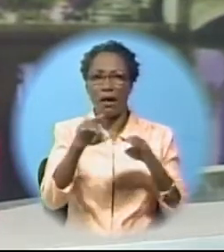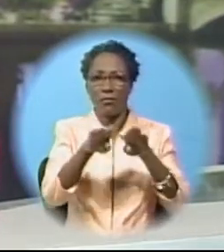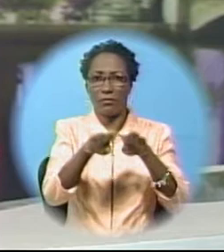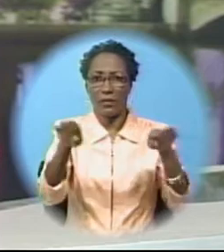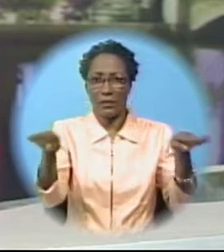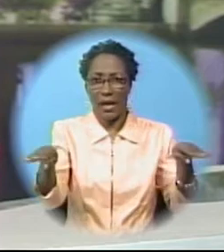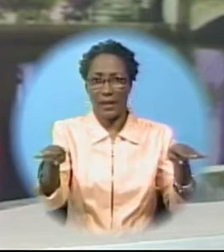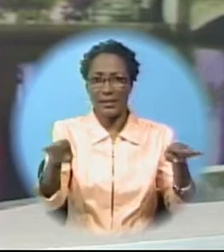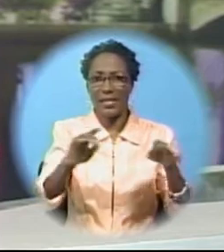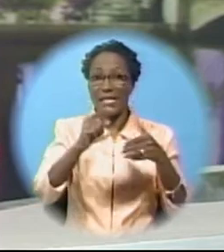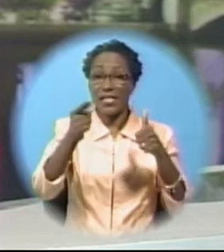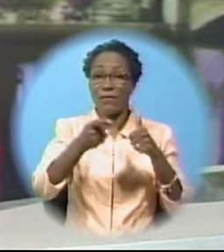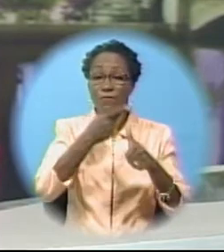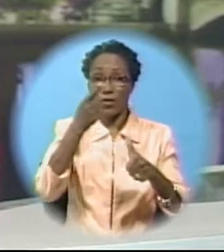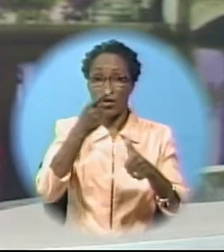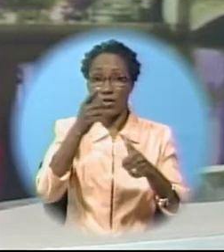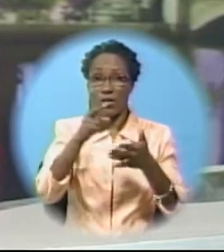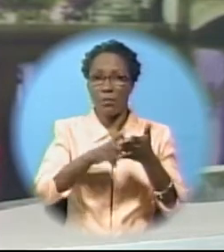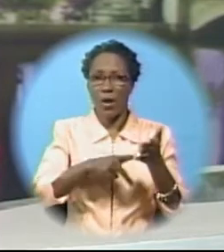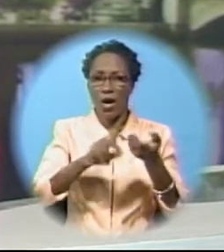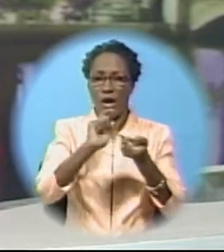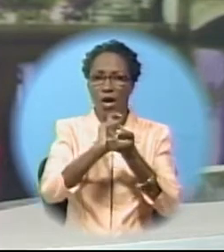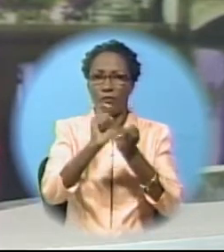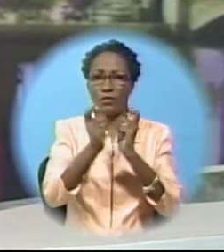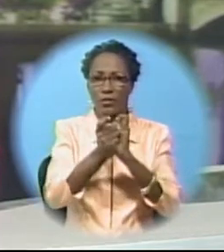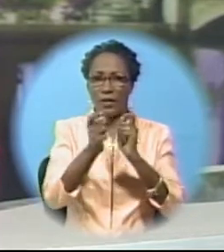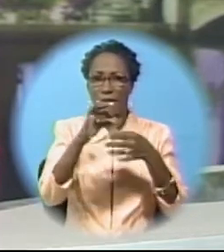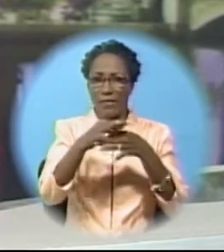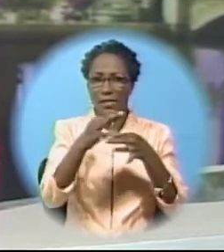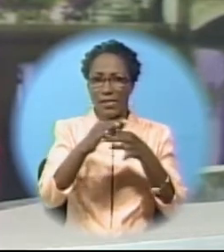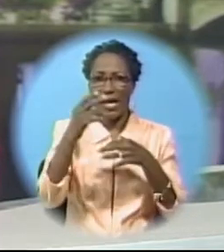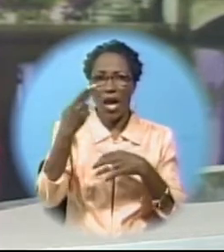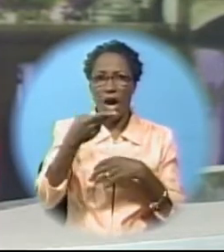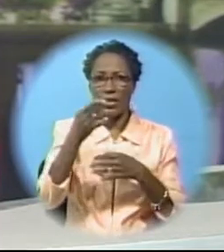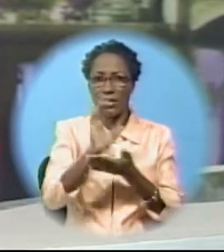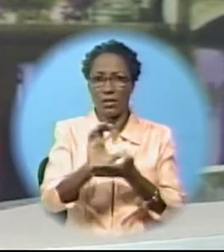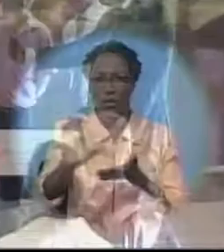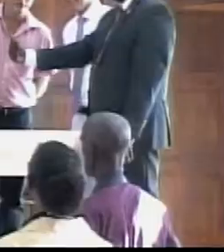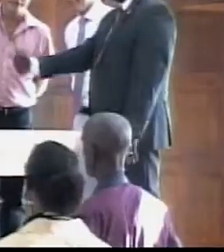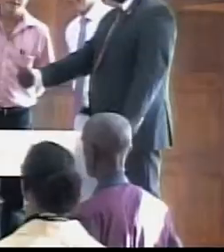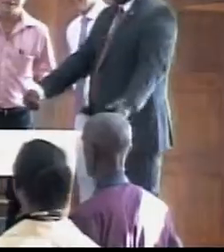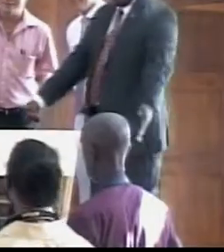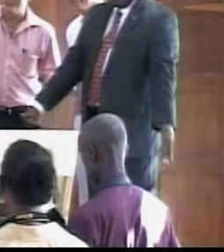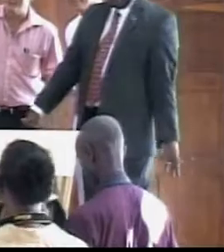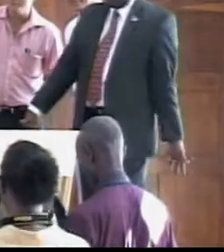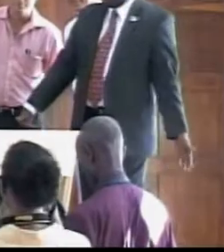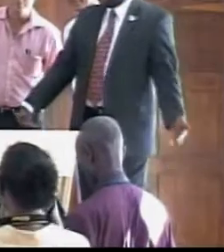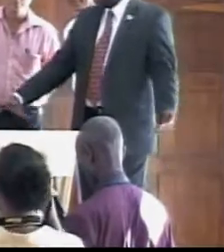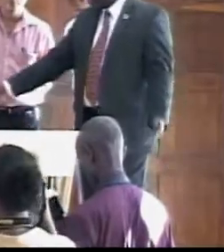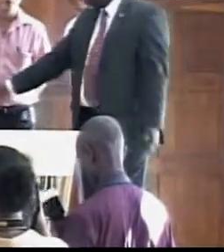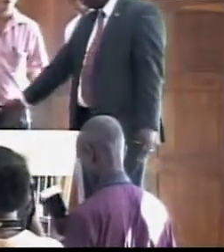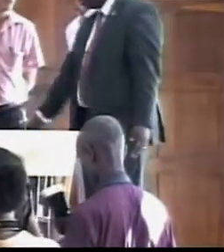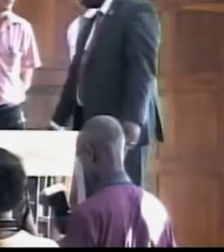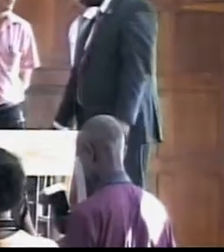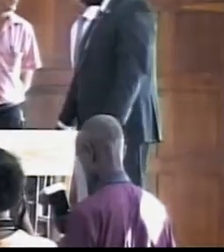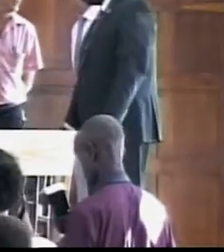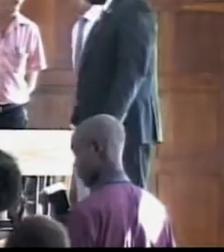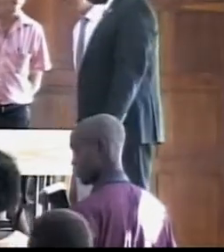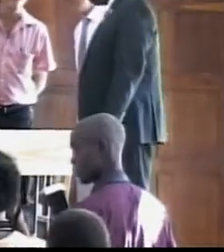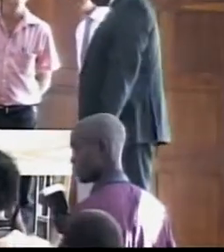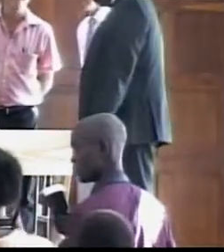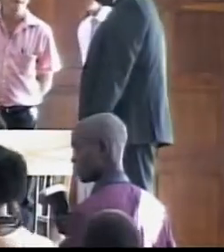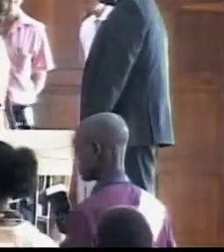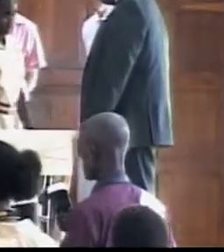signals the first step towards more refurbishment at Harrison College. This disclosure from Minister of Education Ronald Jones, who